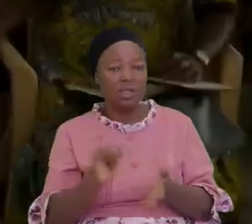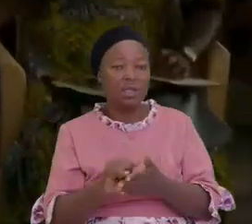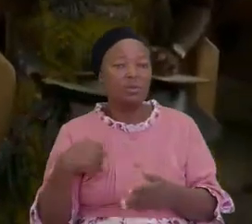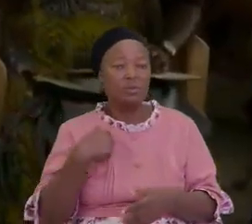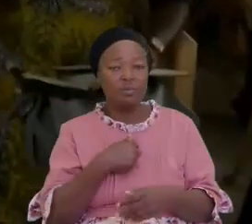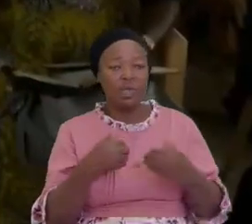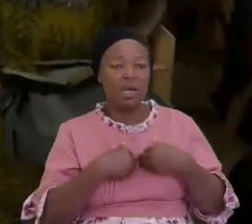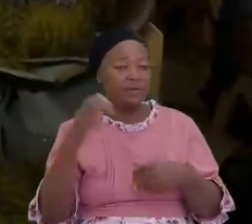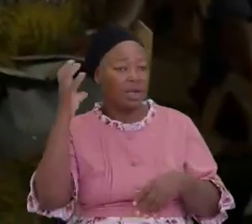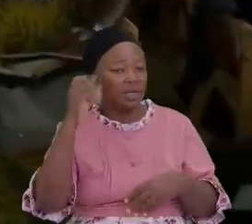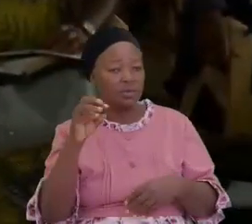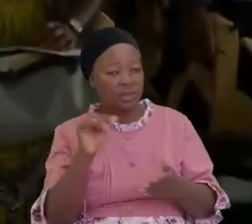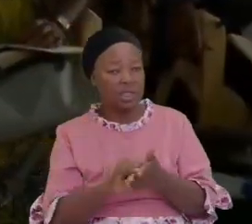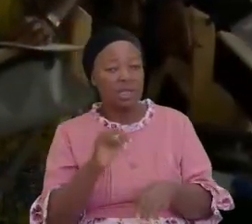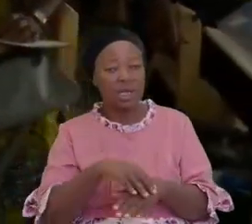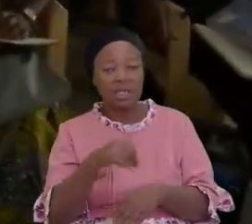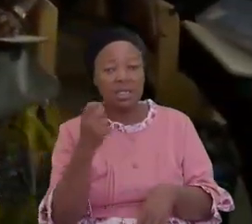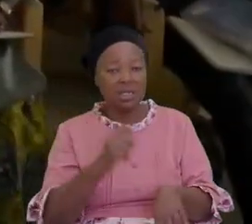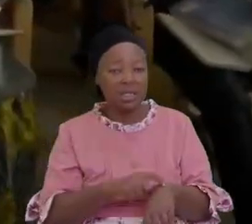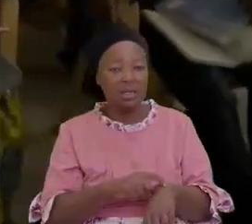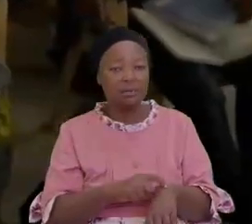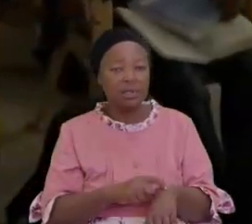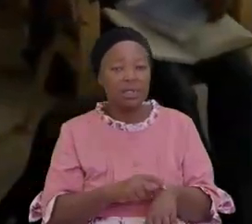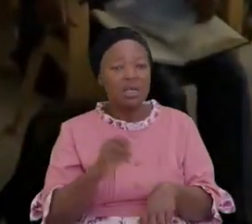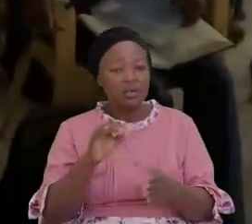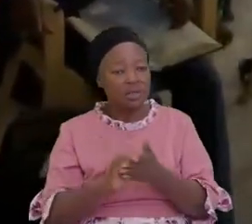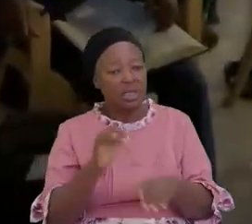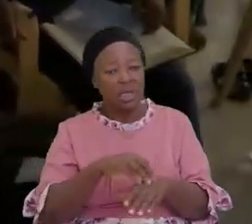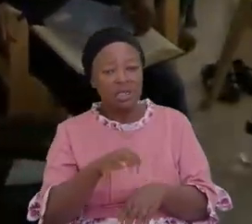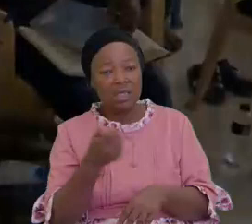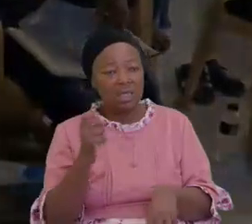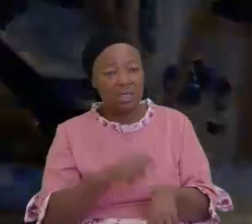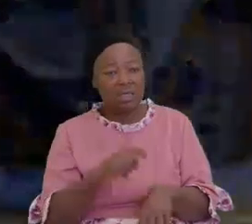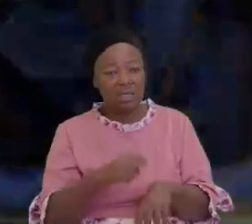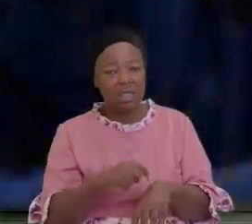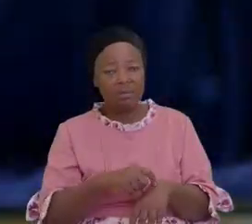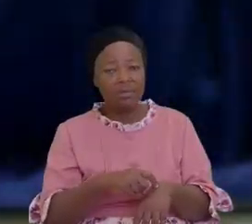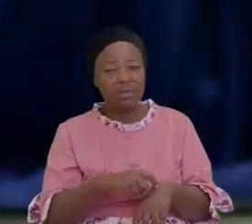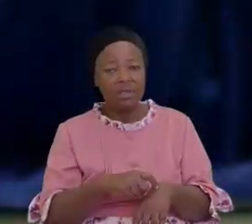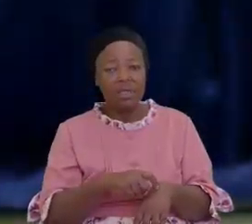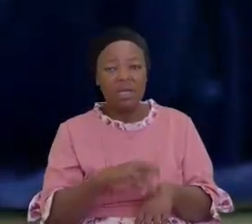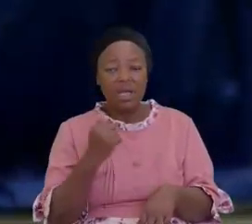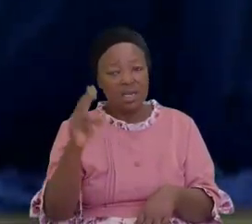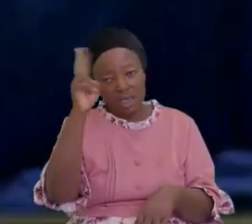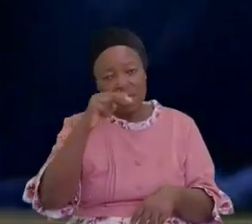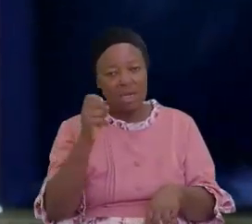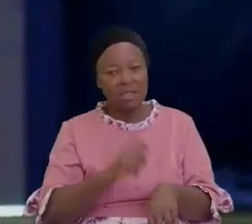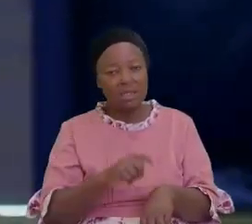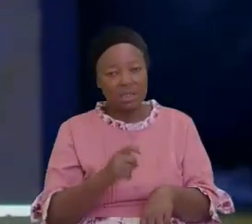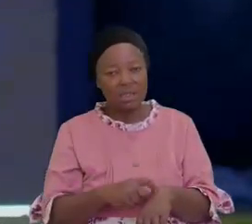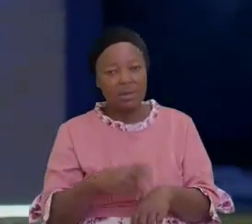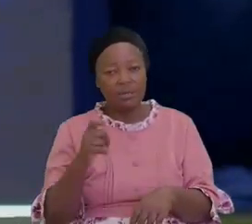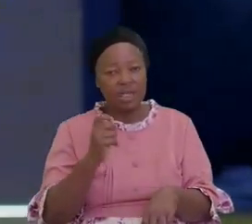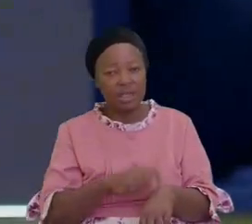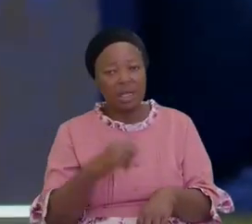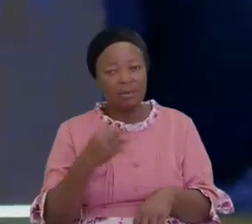time, careless time, lest at any time, habitual time, lest at any time, the time of